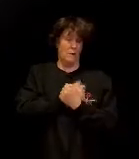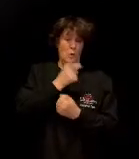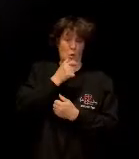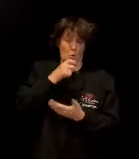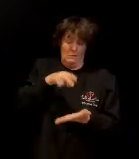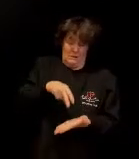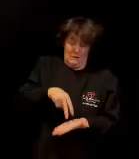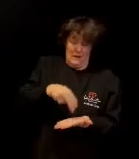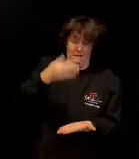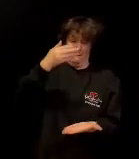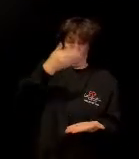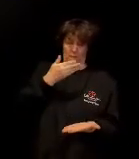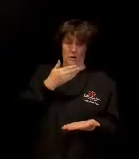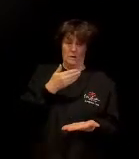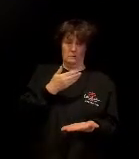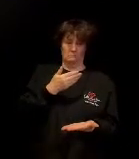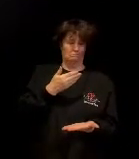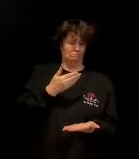of you.